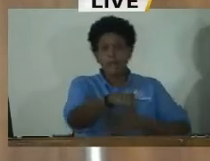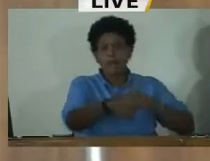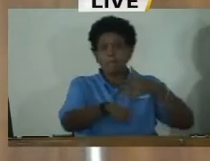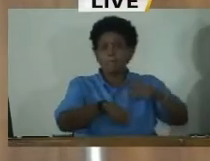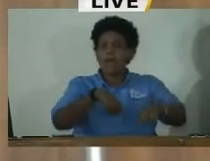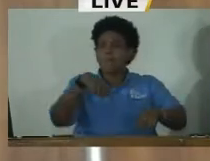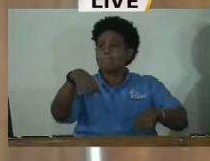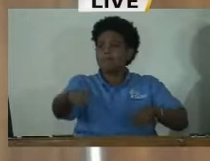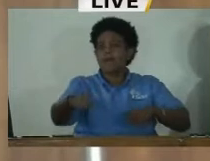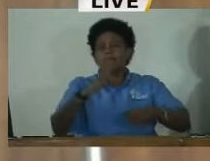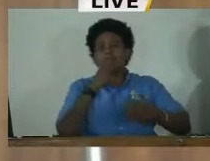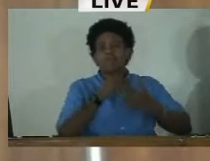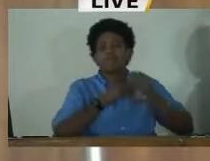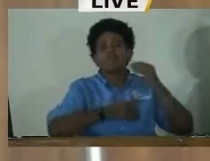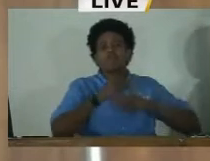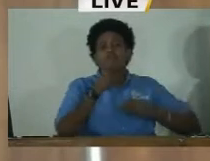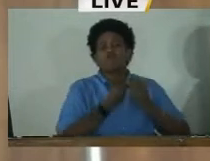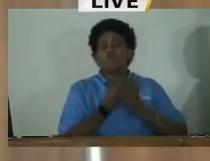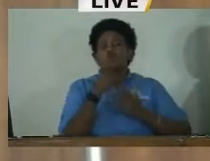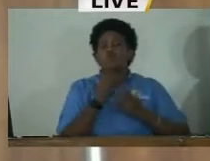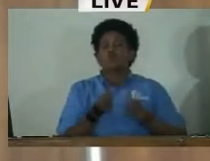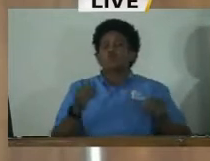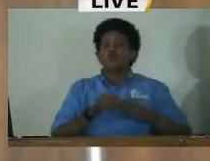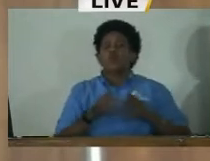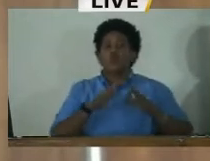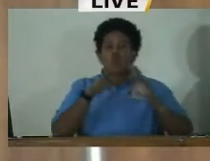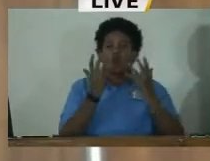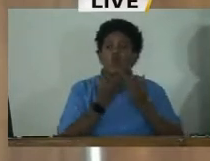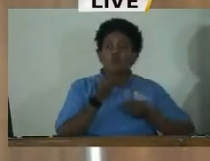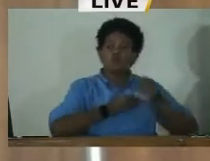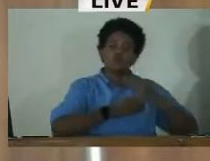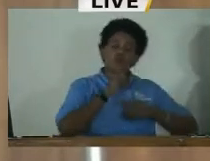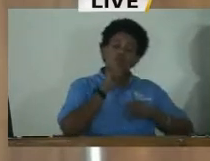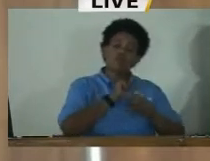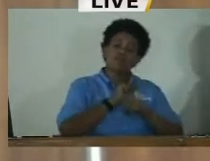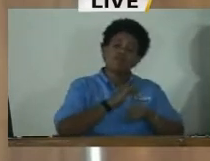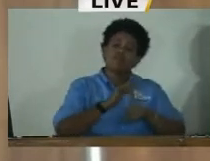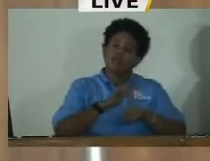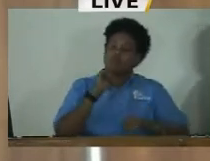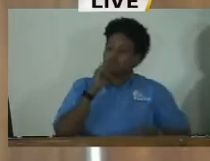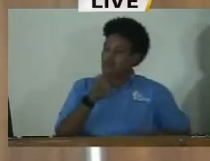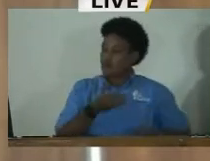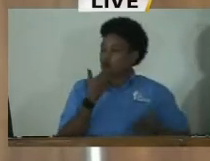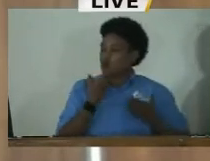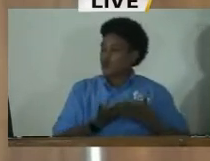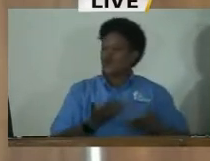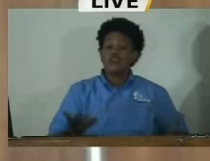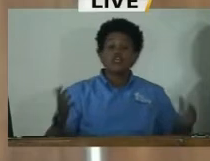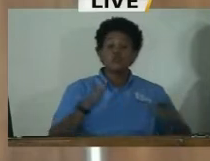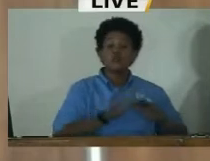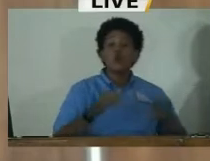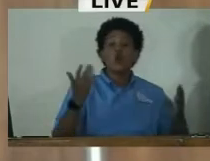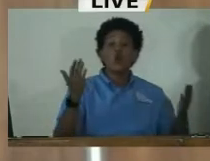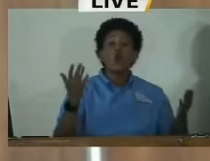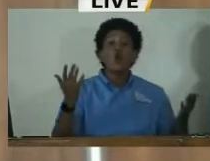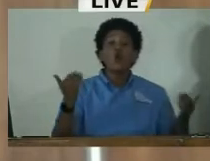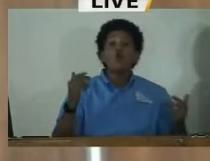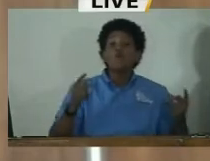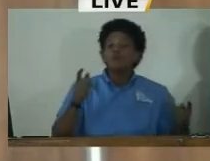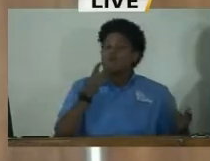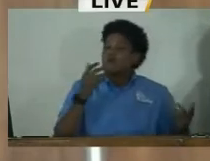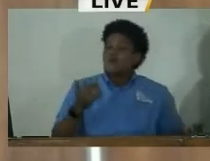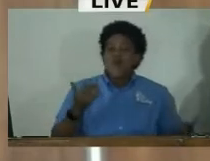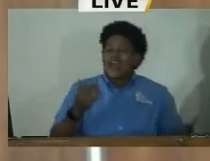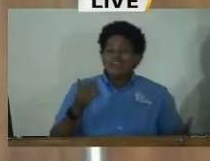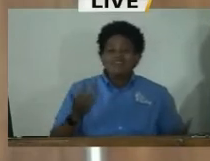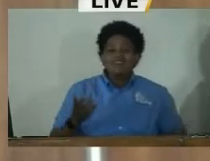opportunities for economic growth solutions in global trade that has been made available to us. Good things don't come to people who wait. Good things